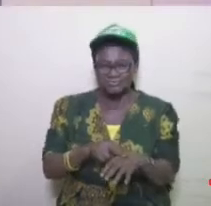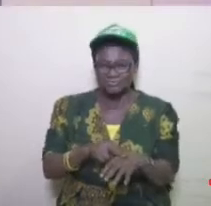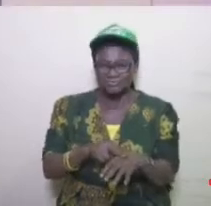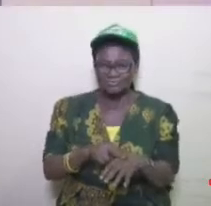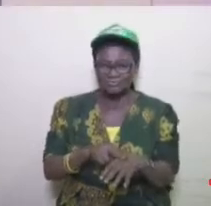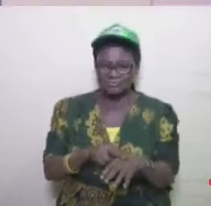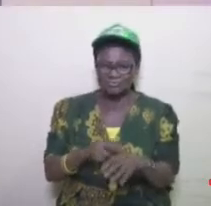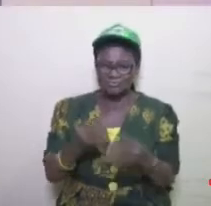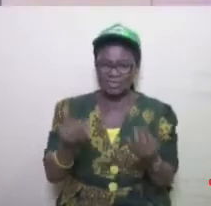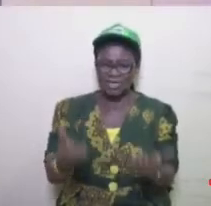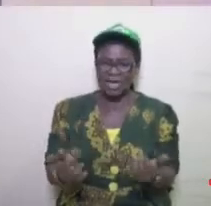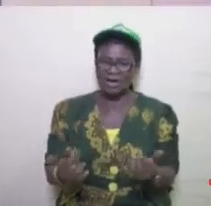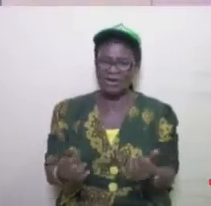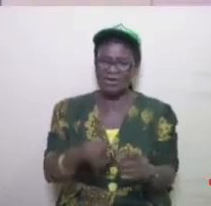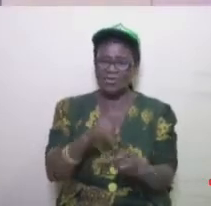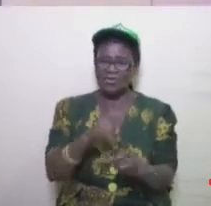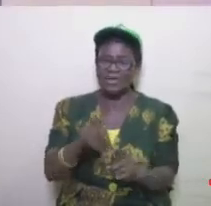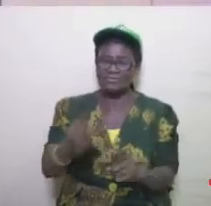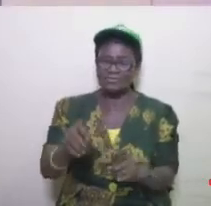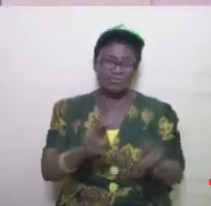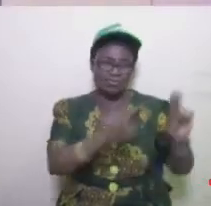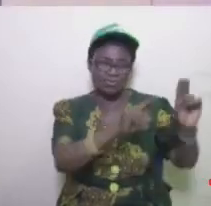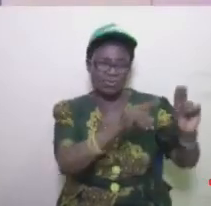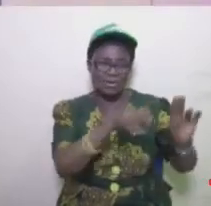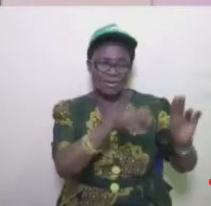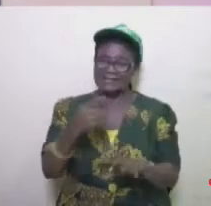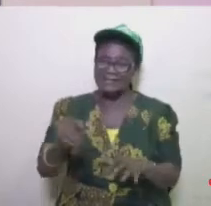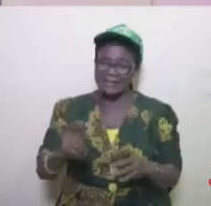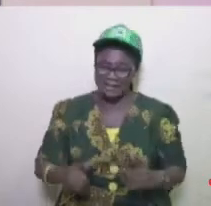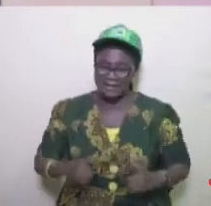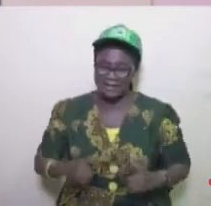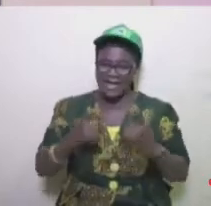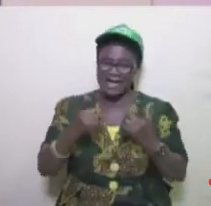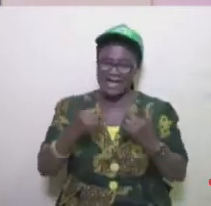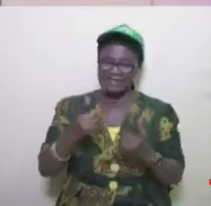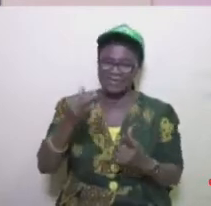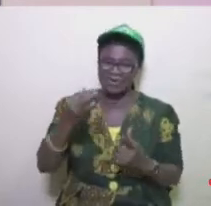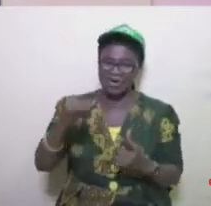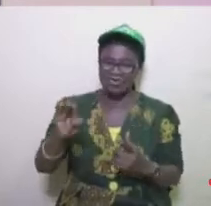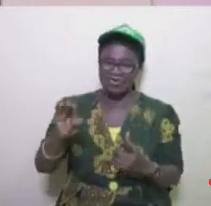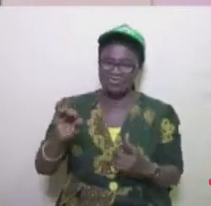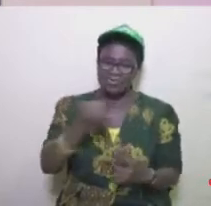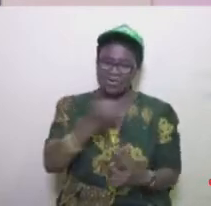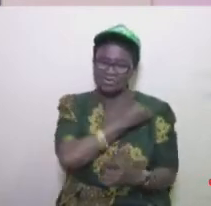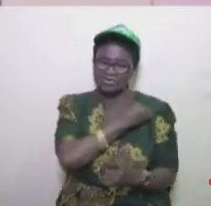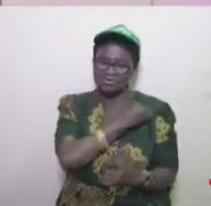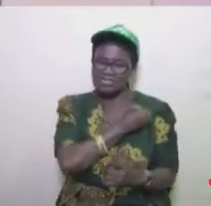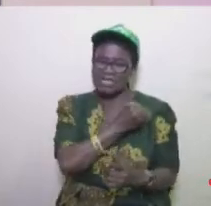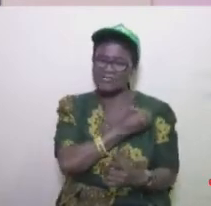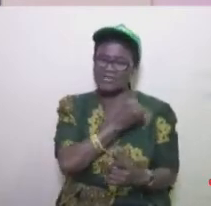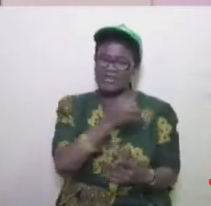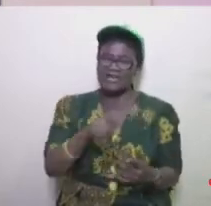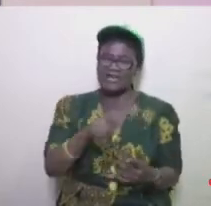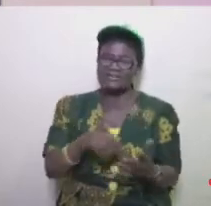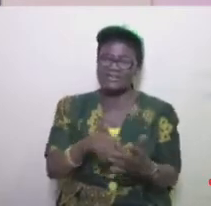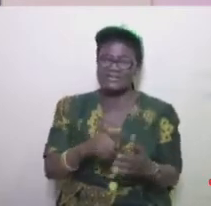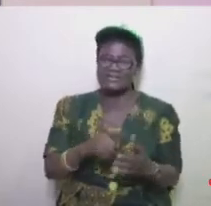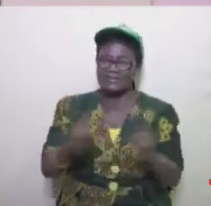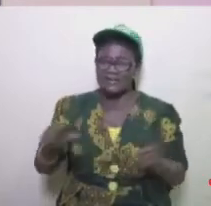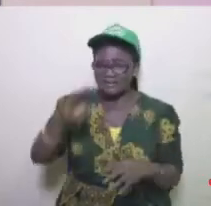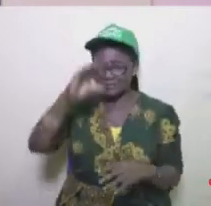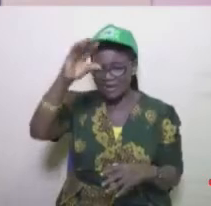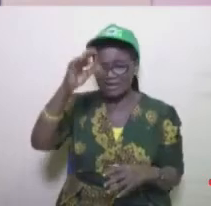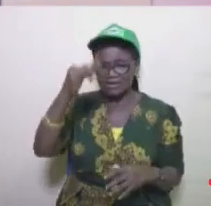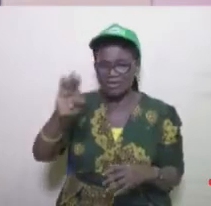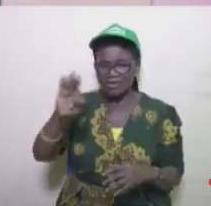Now, when you look at the life of Joseph, this great man of God,